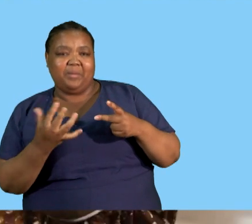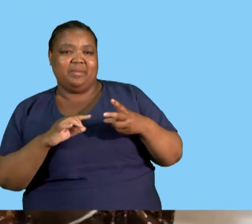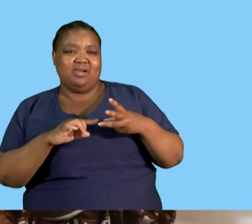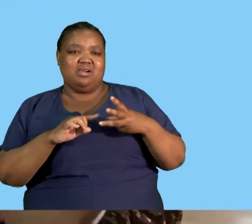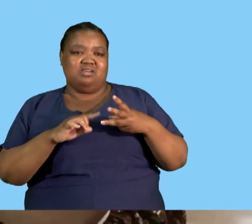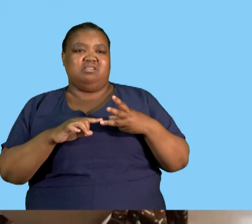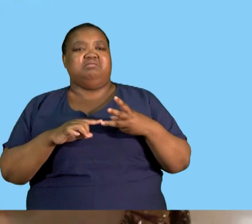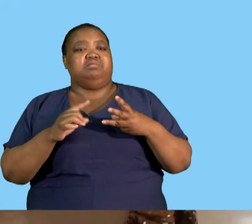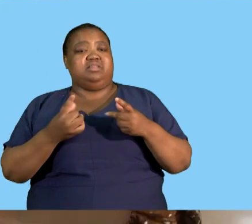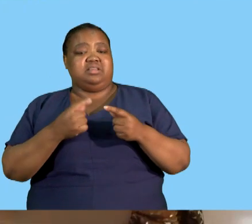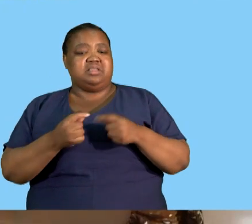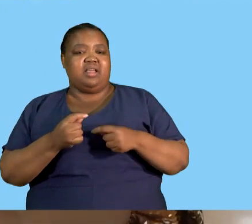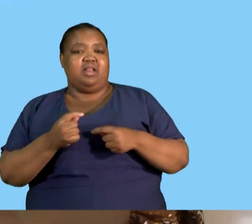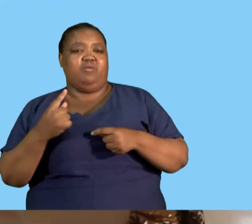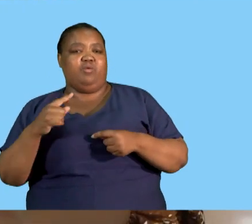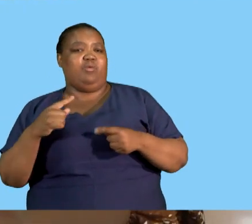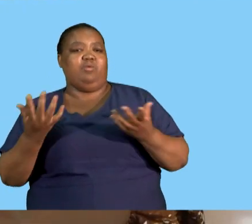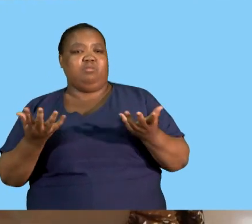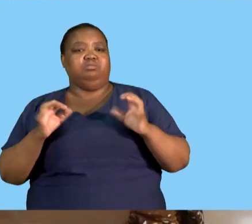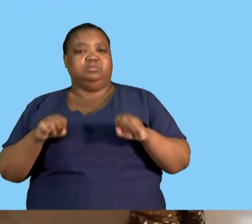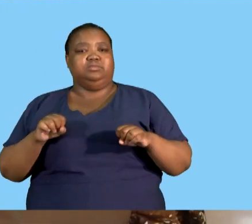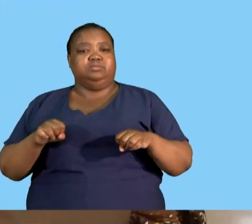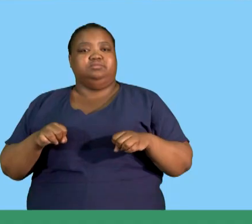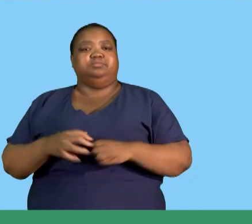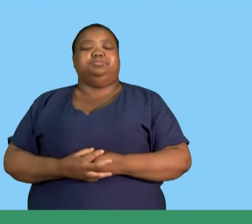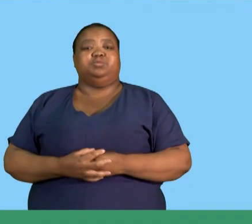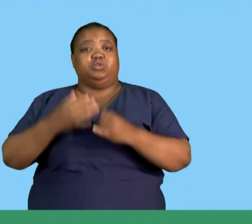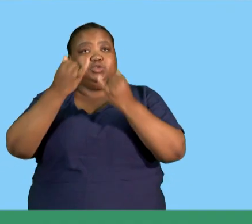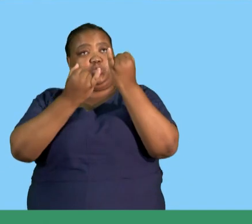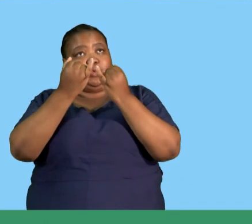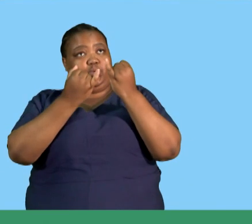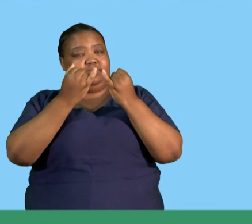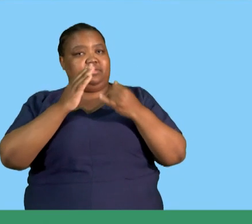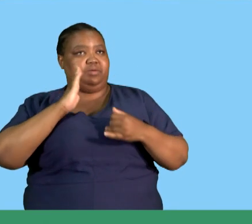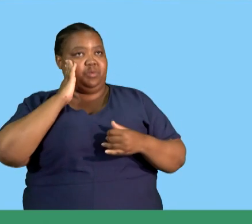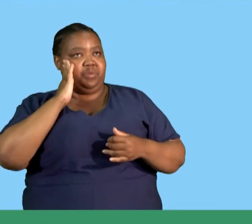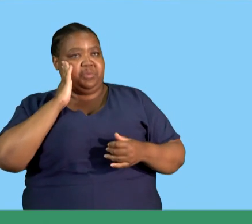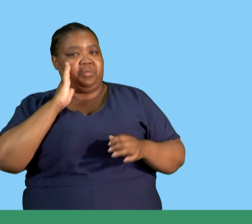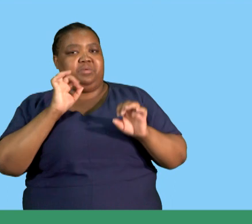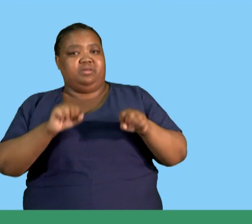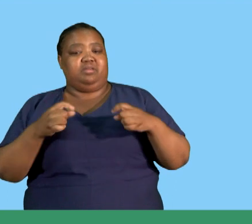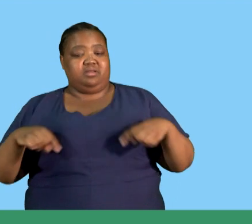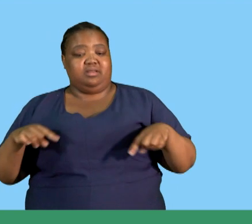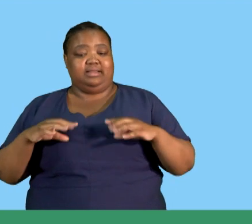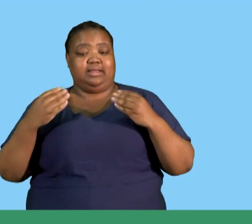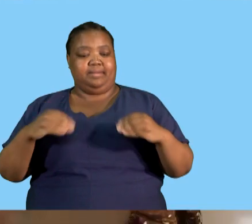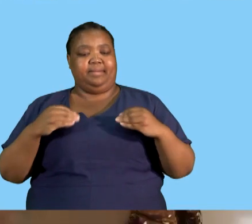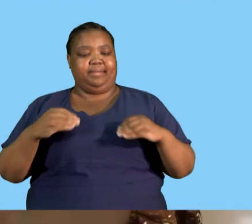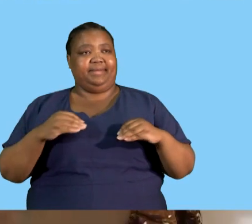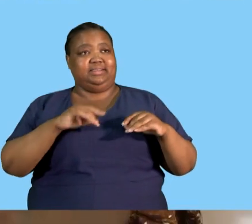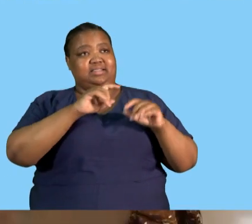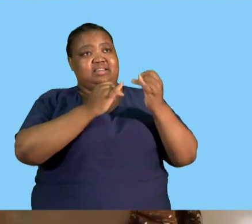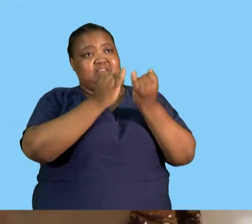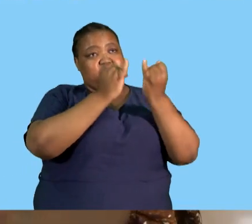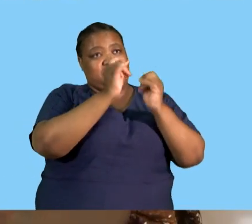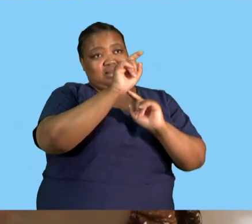them for, and all that, so that they can determine their own strength as well as that of competitors. So what is it